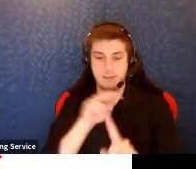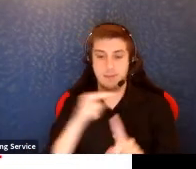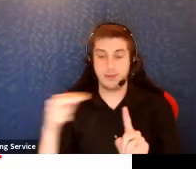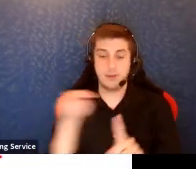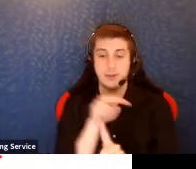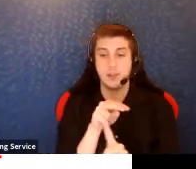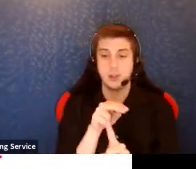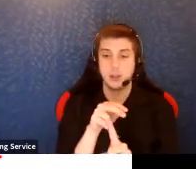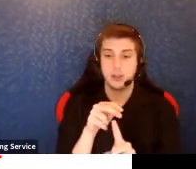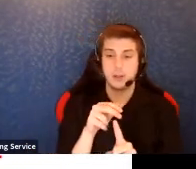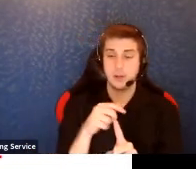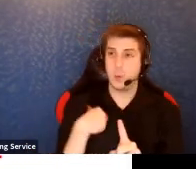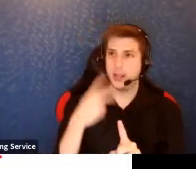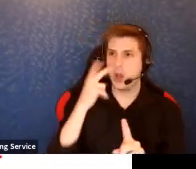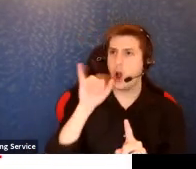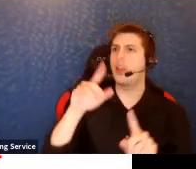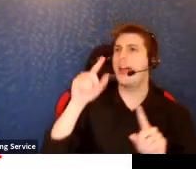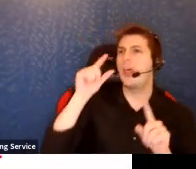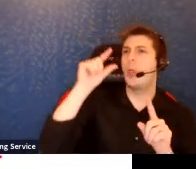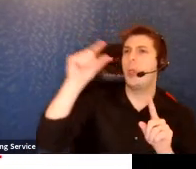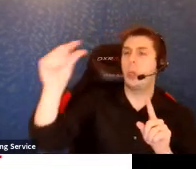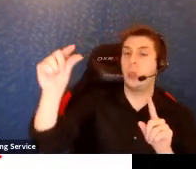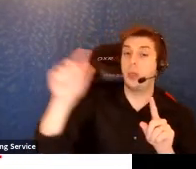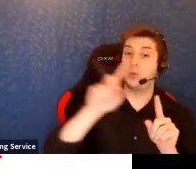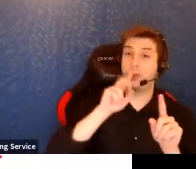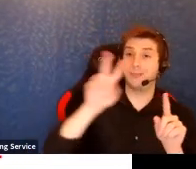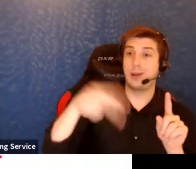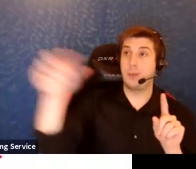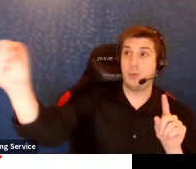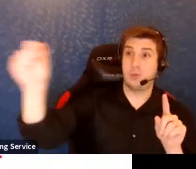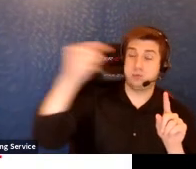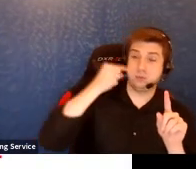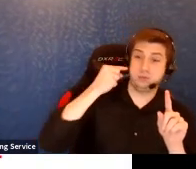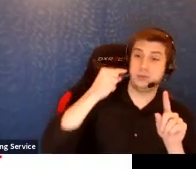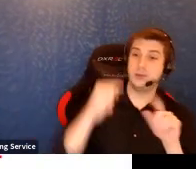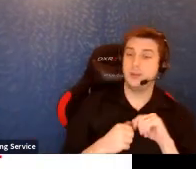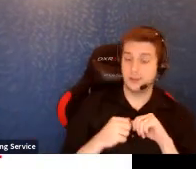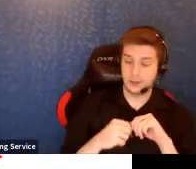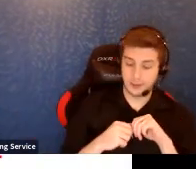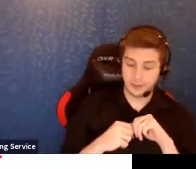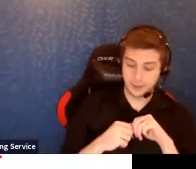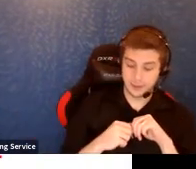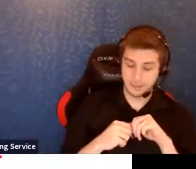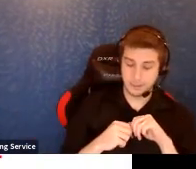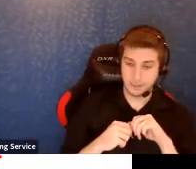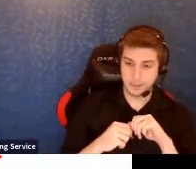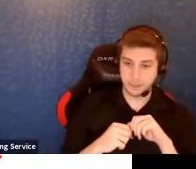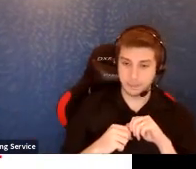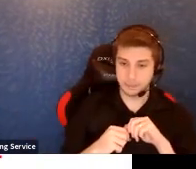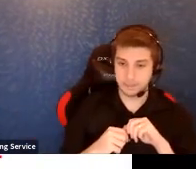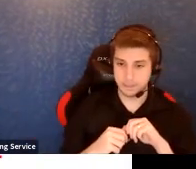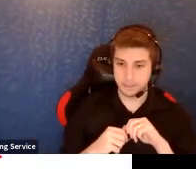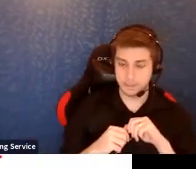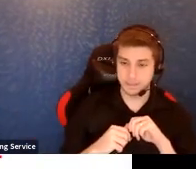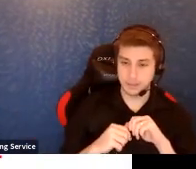versus towards us, right? So this occurs when an object in motion is incorrectly perceived to be flying away rather